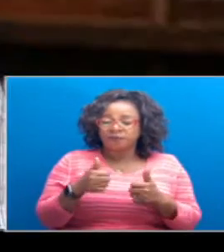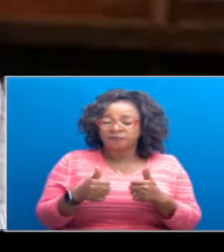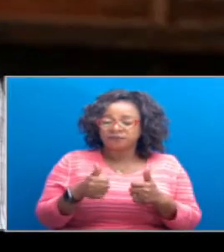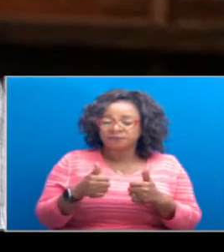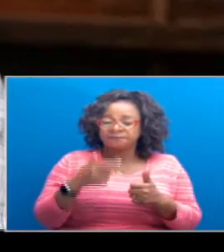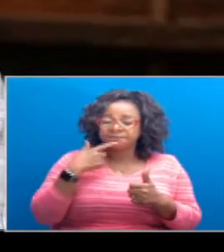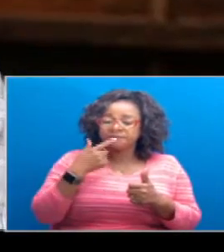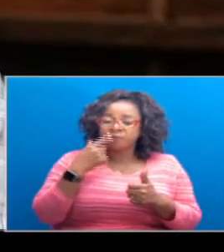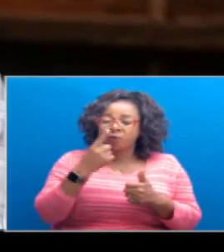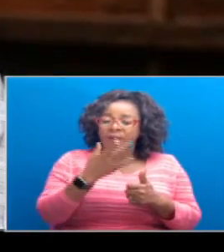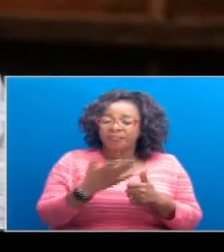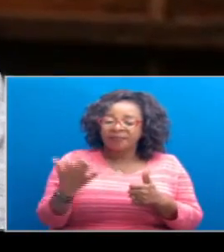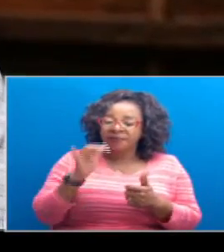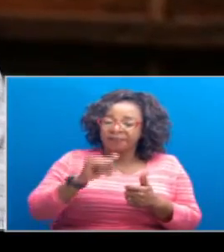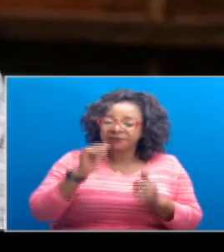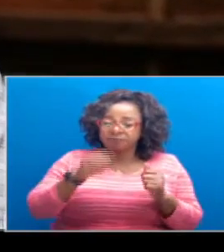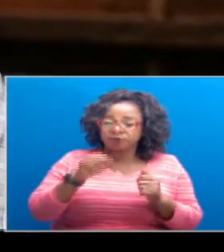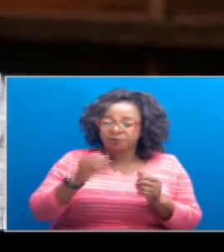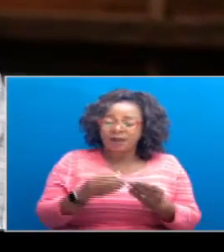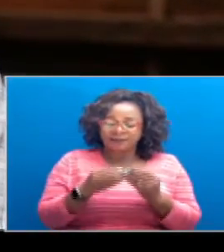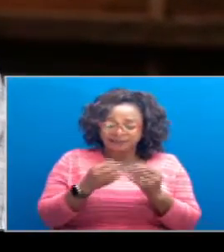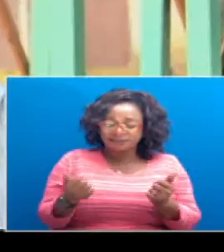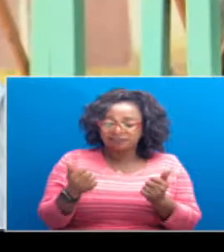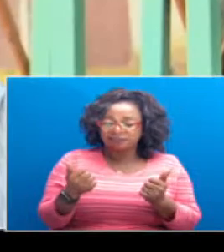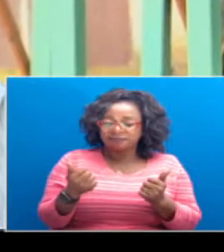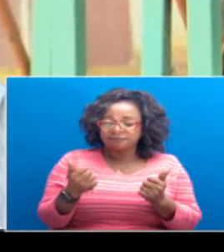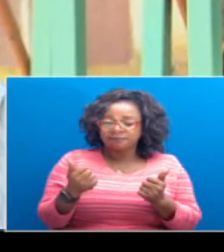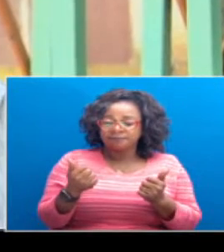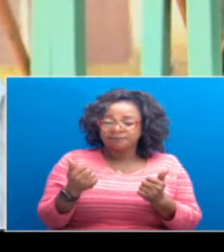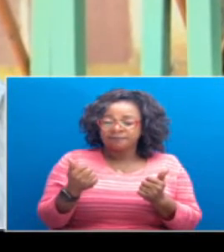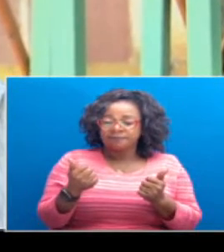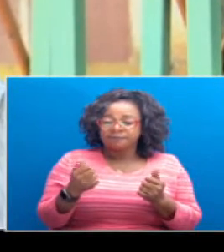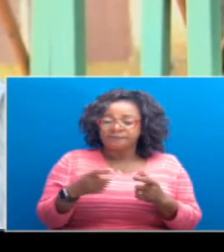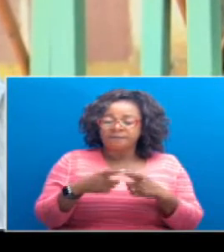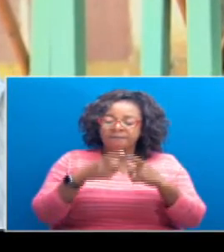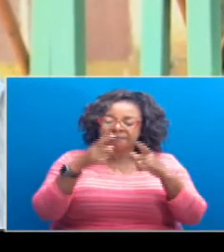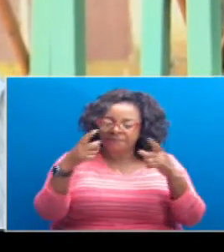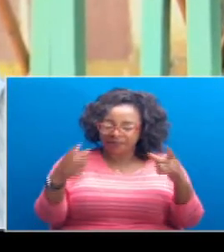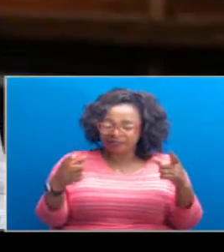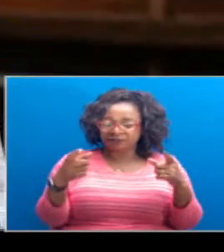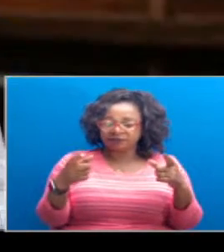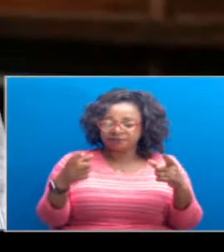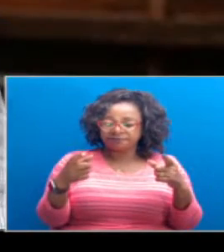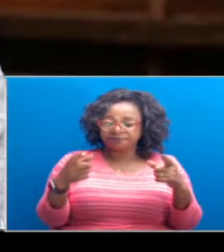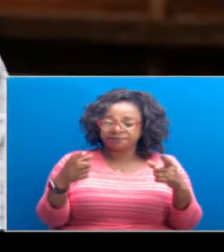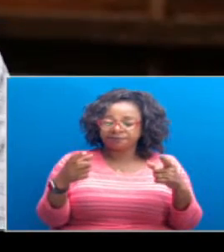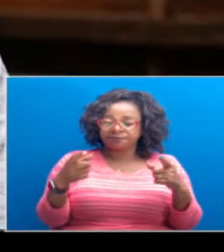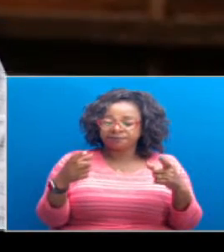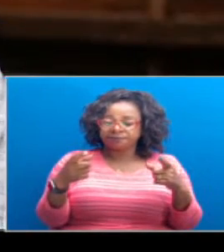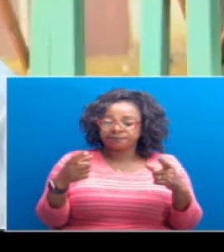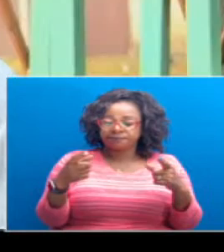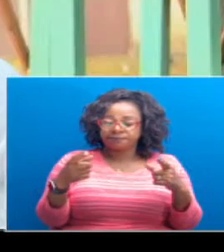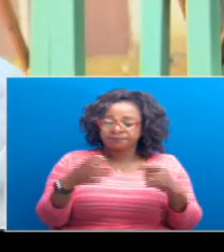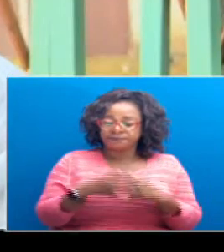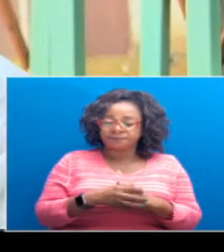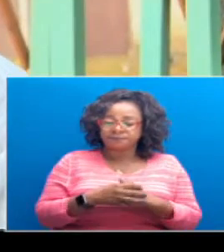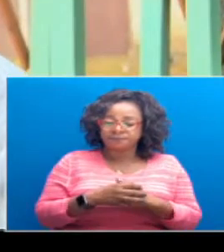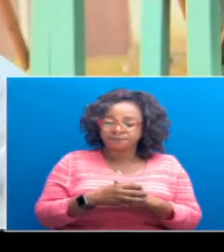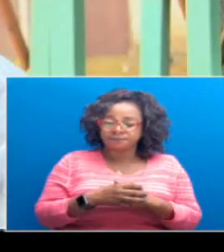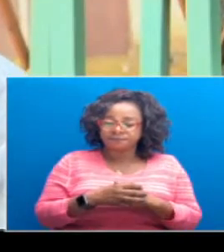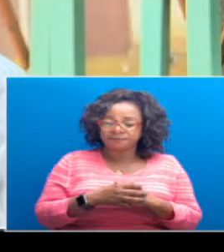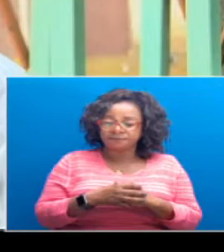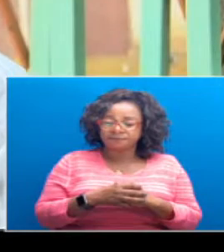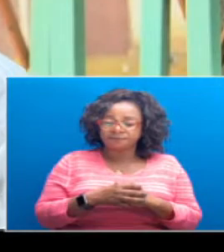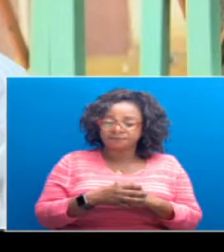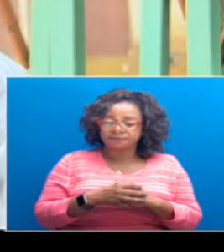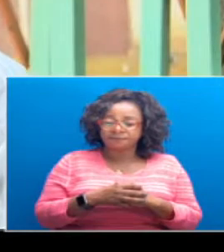thing that could be addressed that you feel would make the biggest impact for you as a businessman, what would it be? I'll not talk about